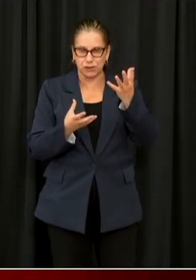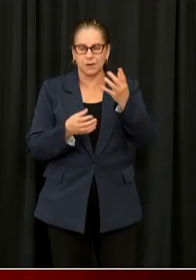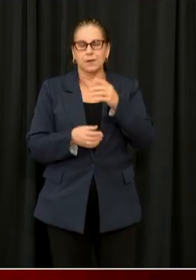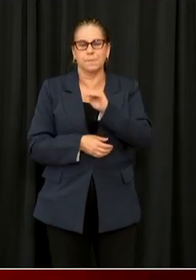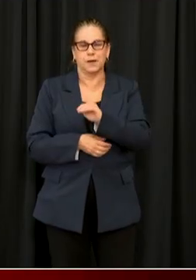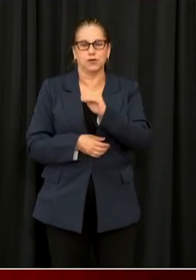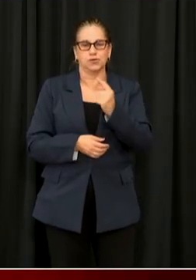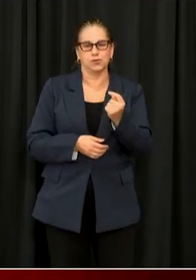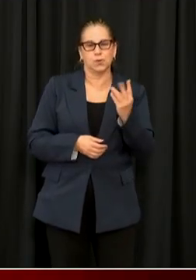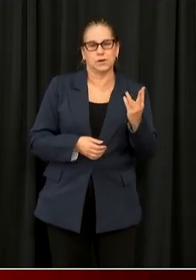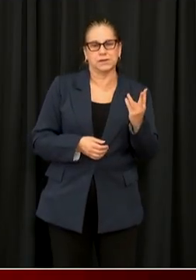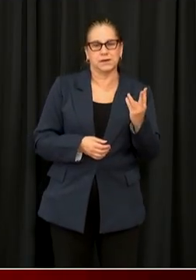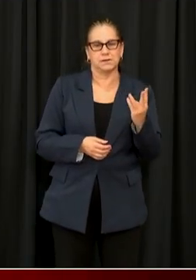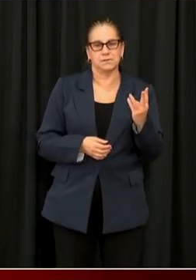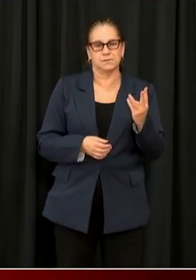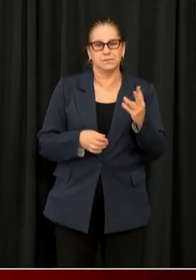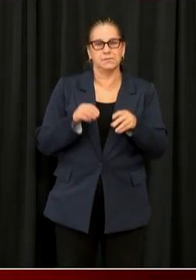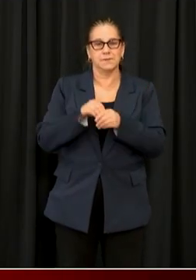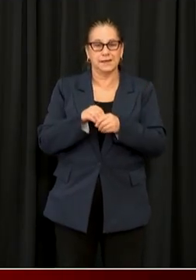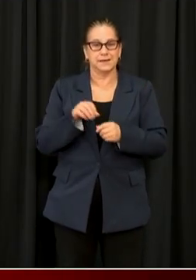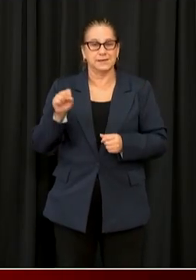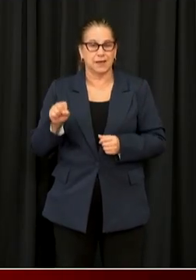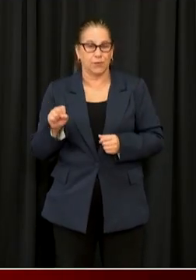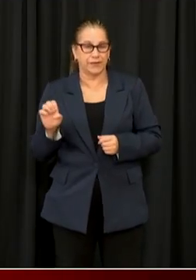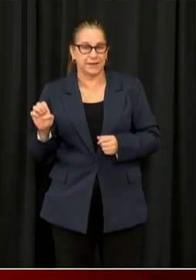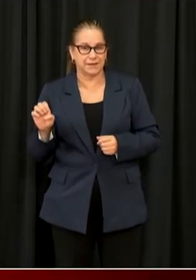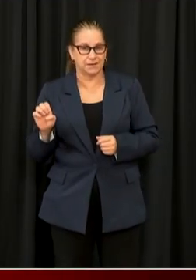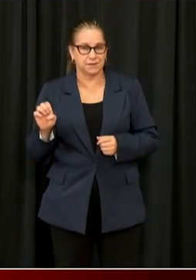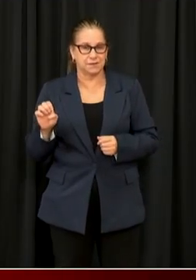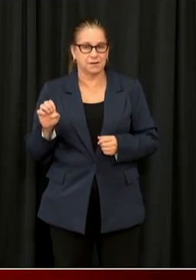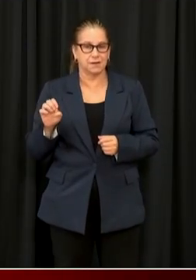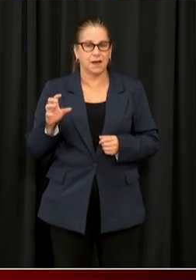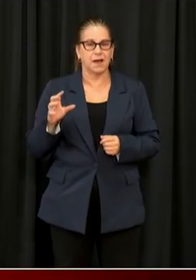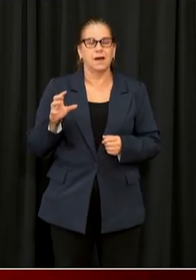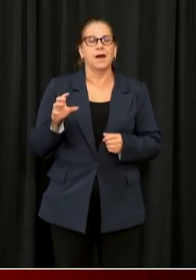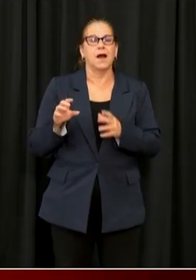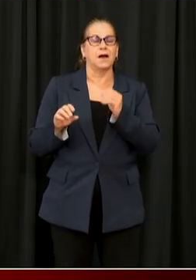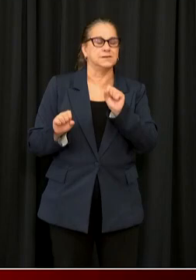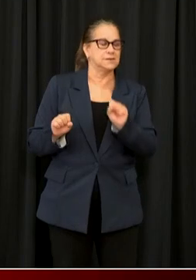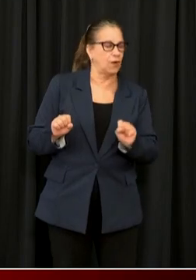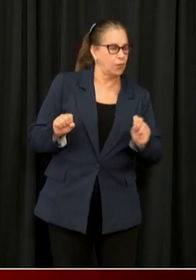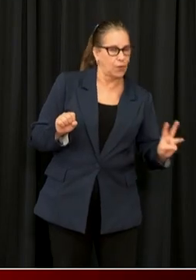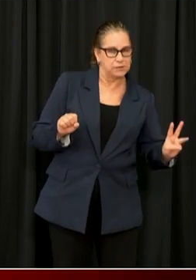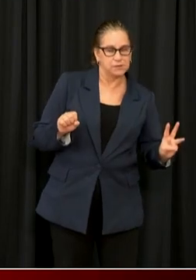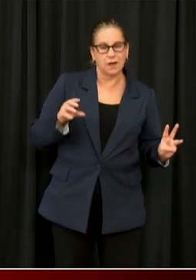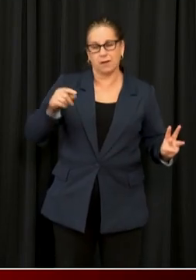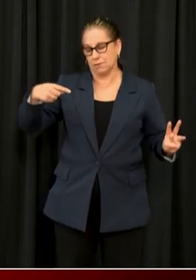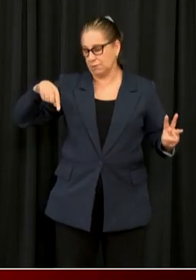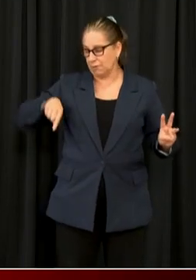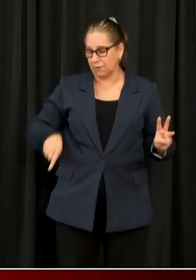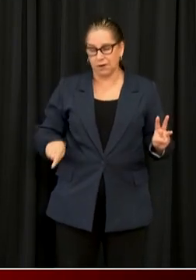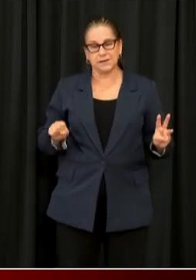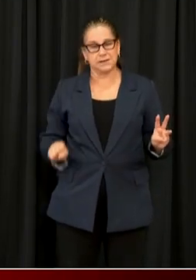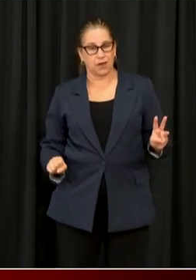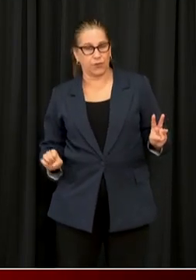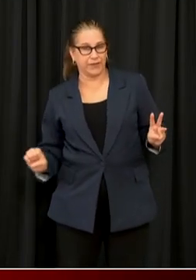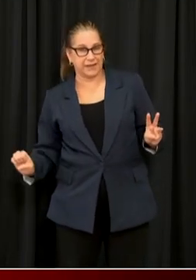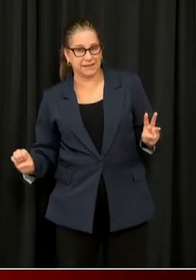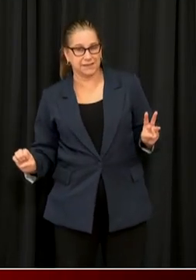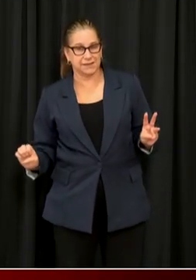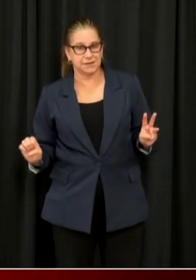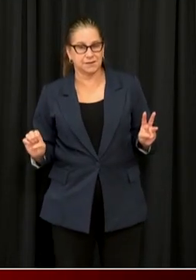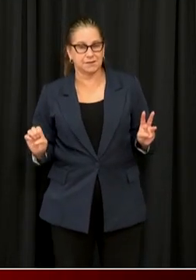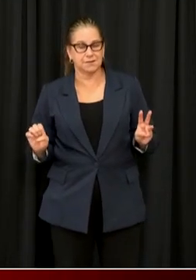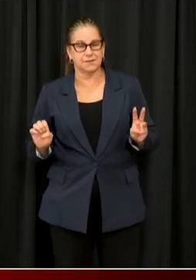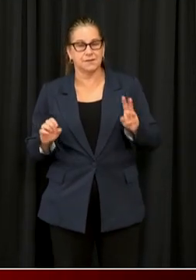the southeast side of the city, the south and southeast, southwest side of the city. And then on Thursday, Friday, and Saturday will be the north